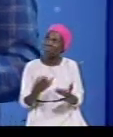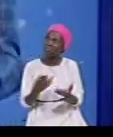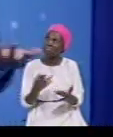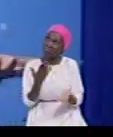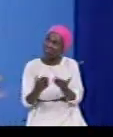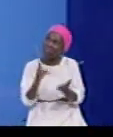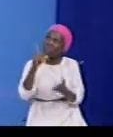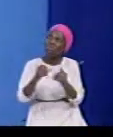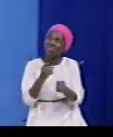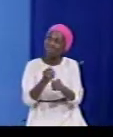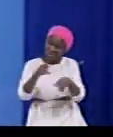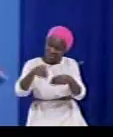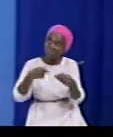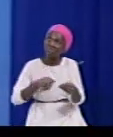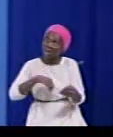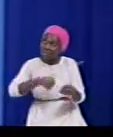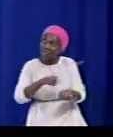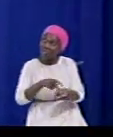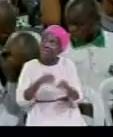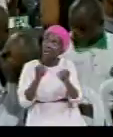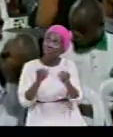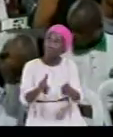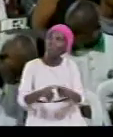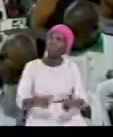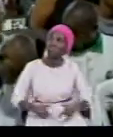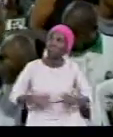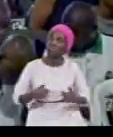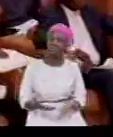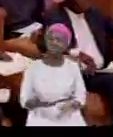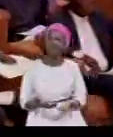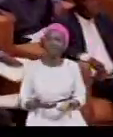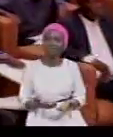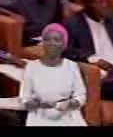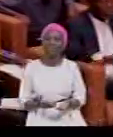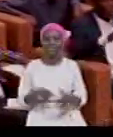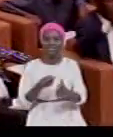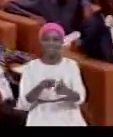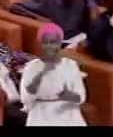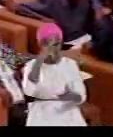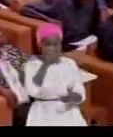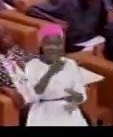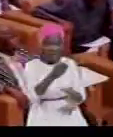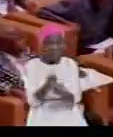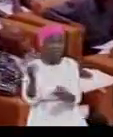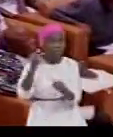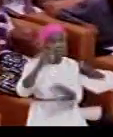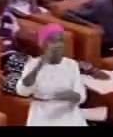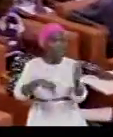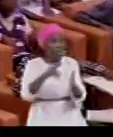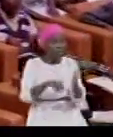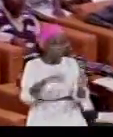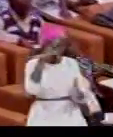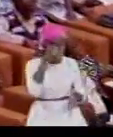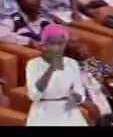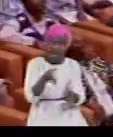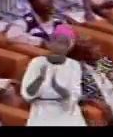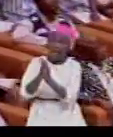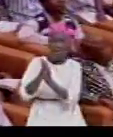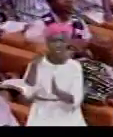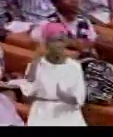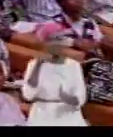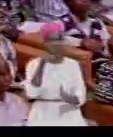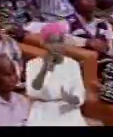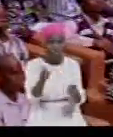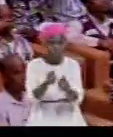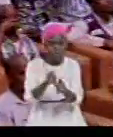live. And the man got more than he was asking for. You're going to get more than what you're asking for. You're asking for healing. He'll give you